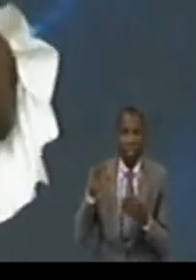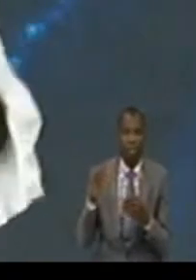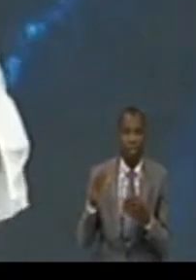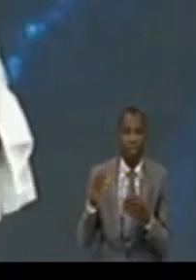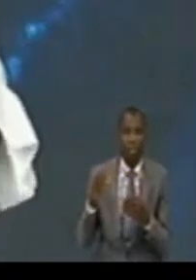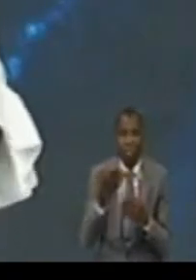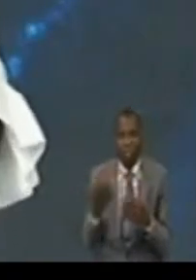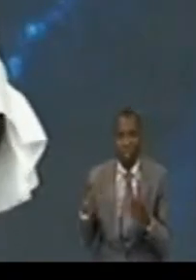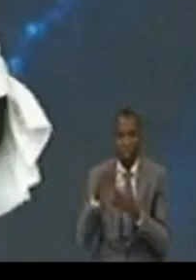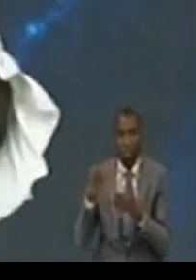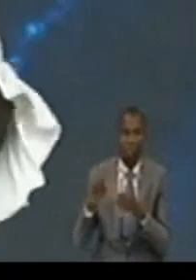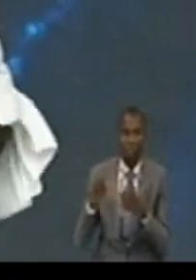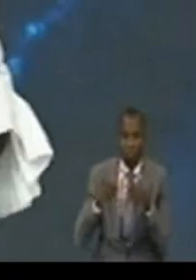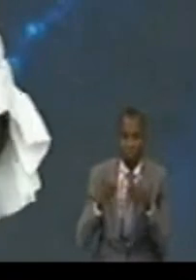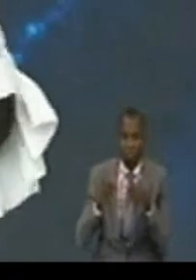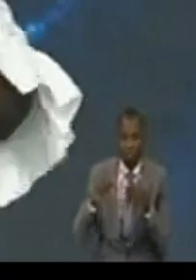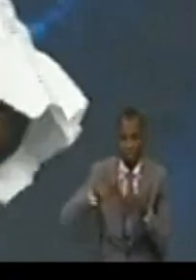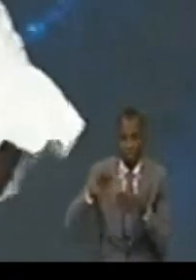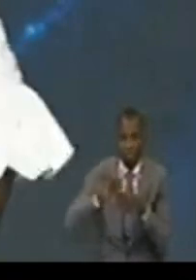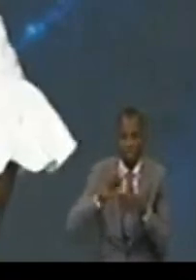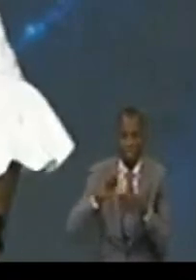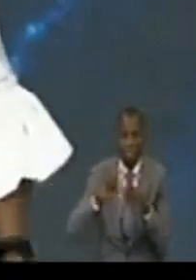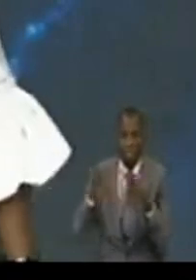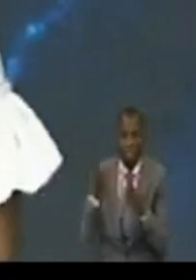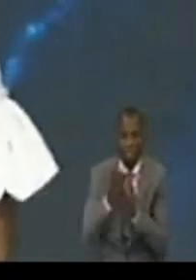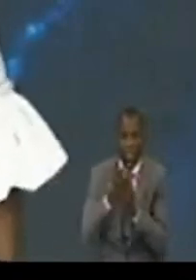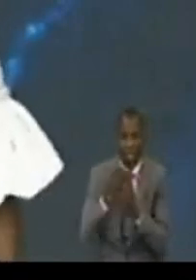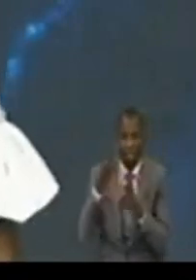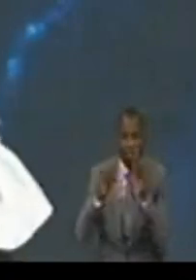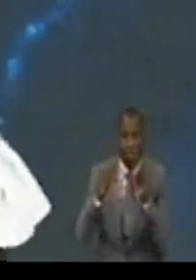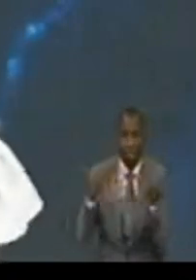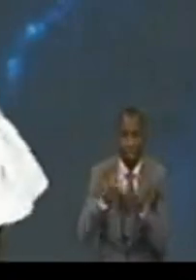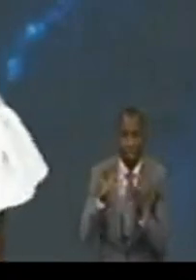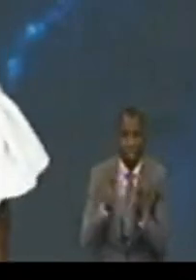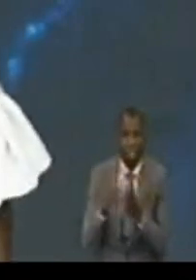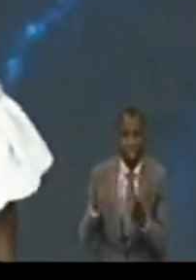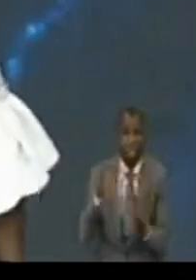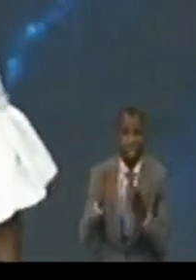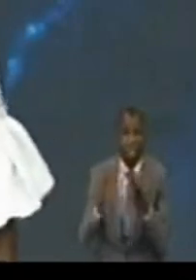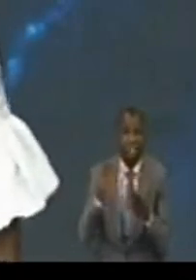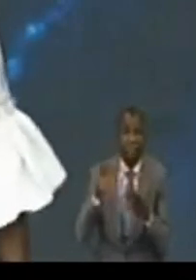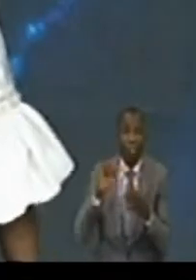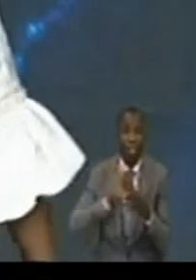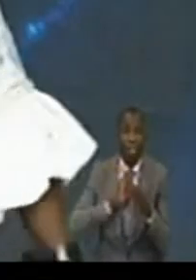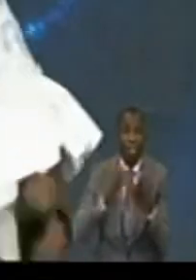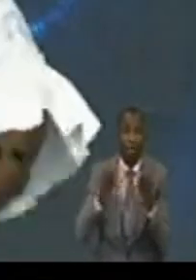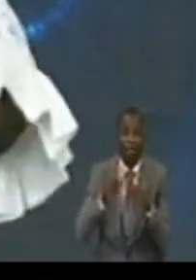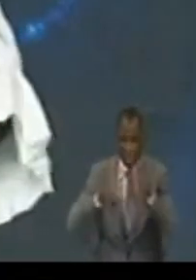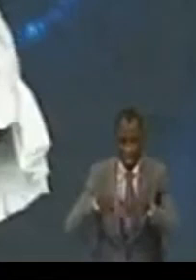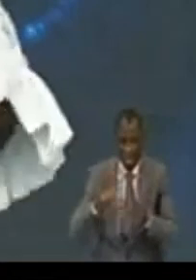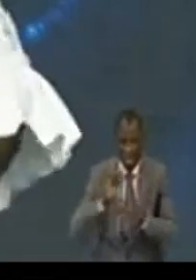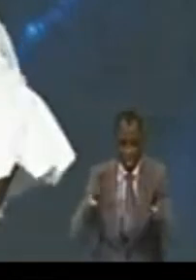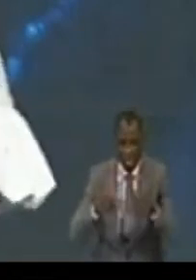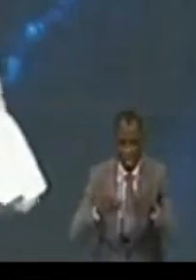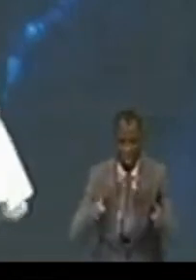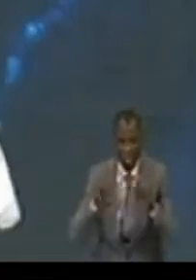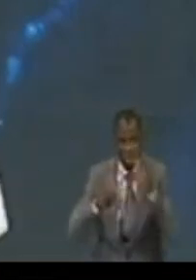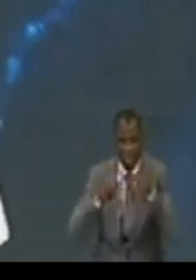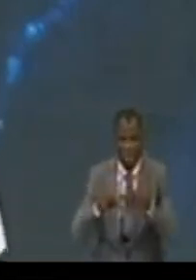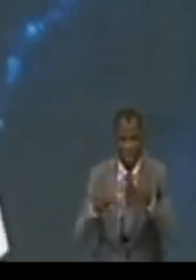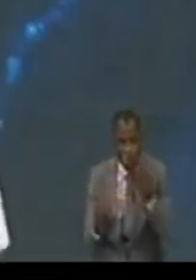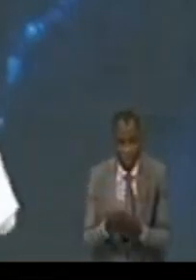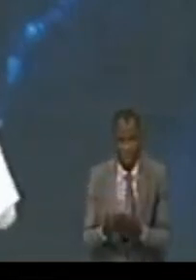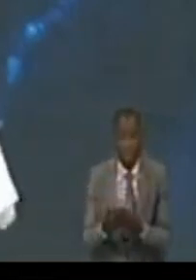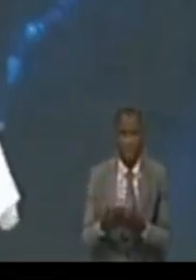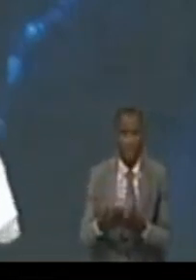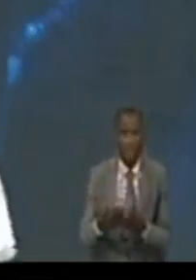will continue like this? Brethren, if I want to sit down, I don't sit down freely. I will have pains before I could